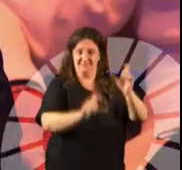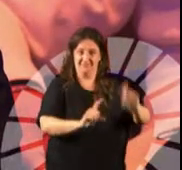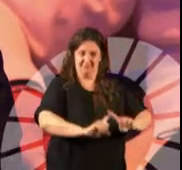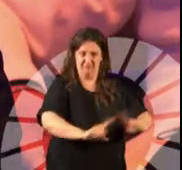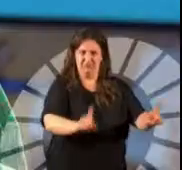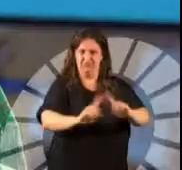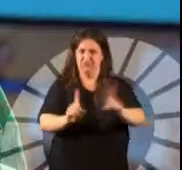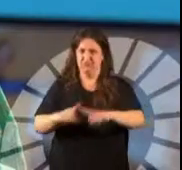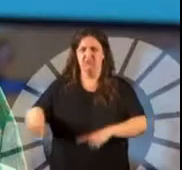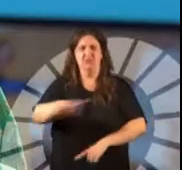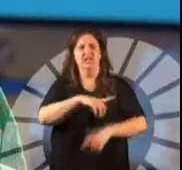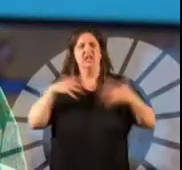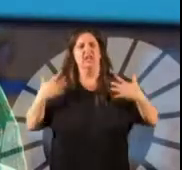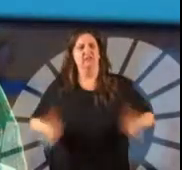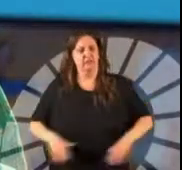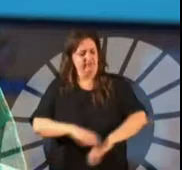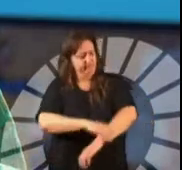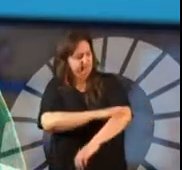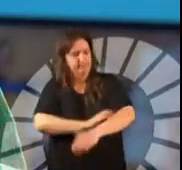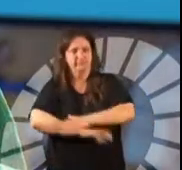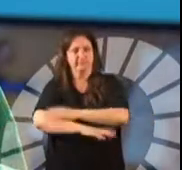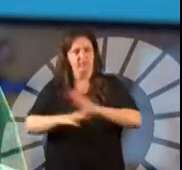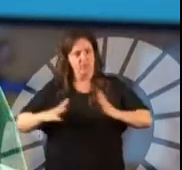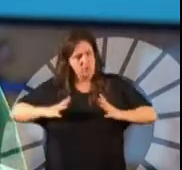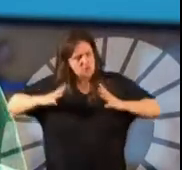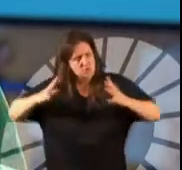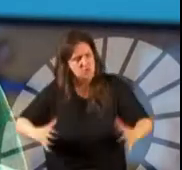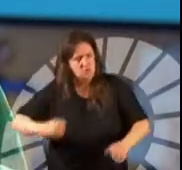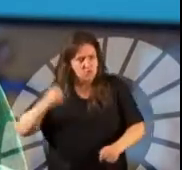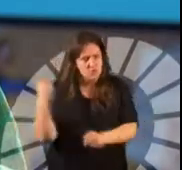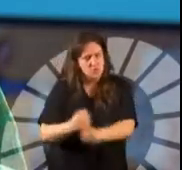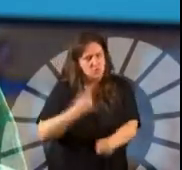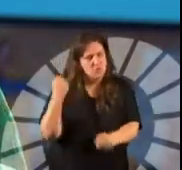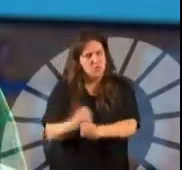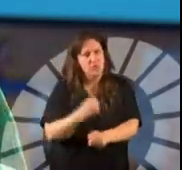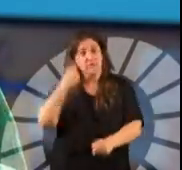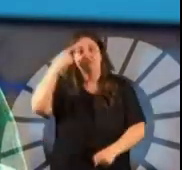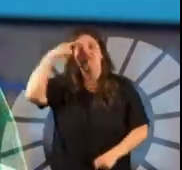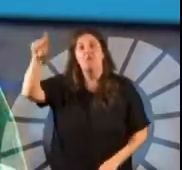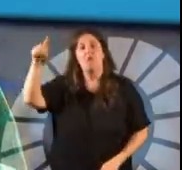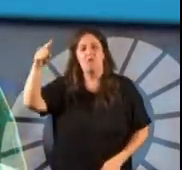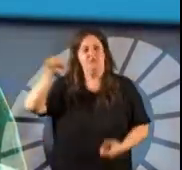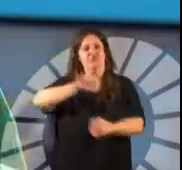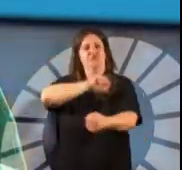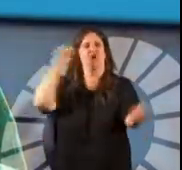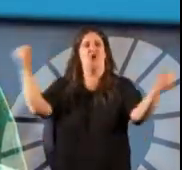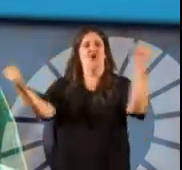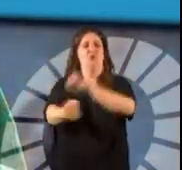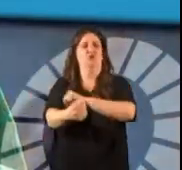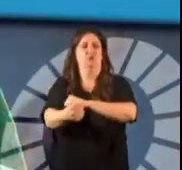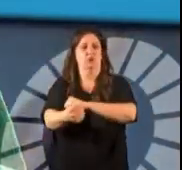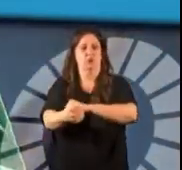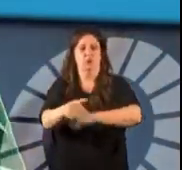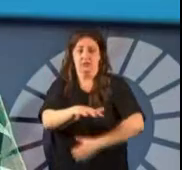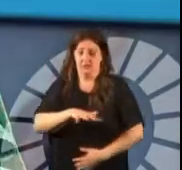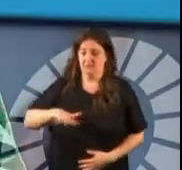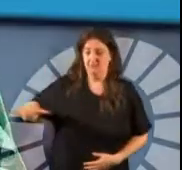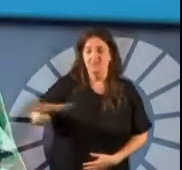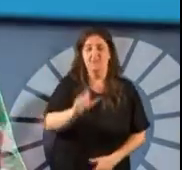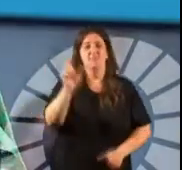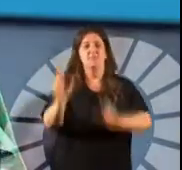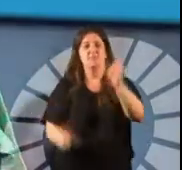went to civil society, who was another strategic ally for